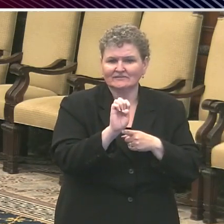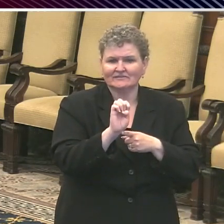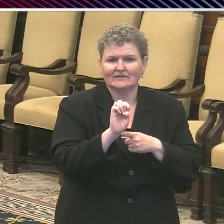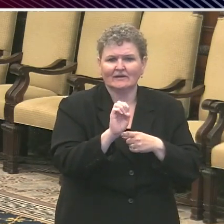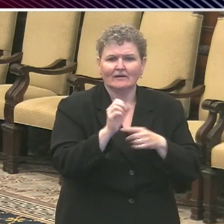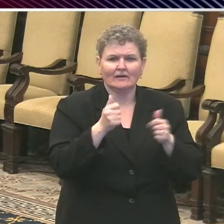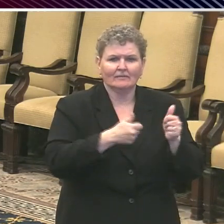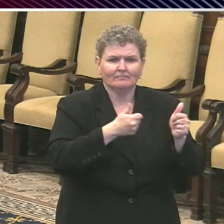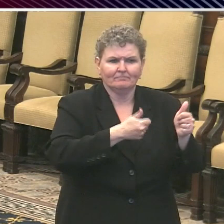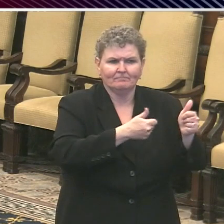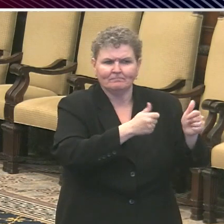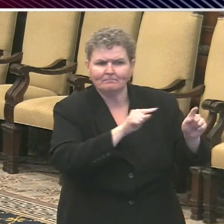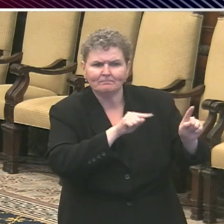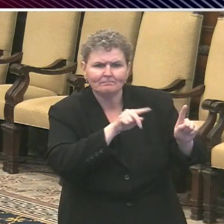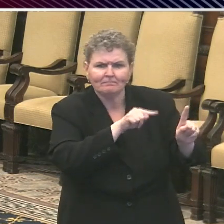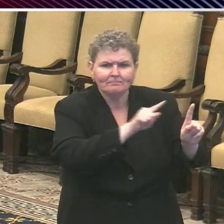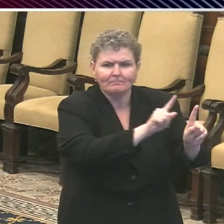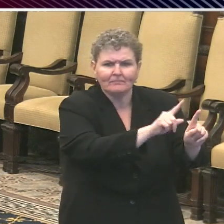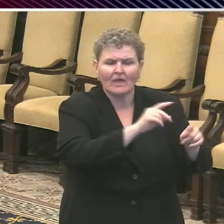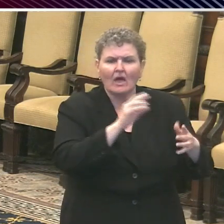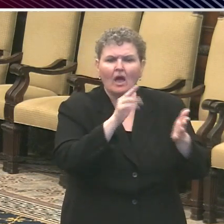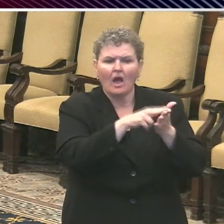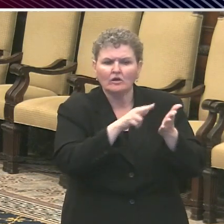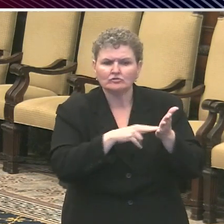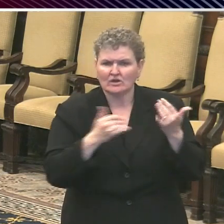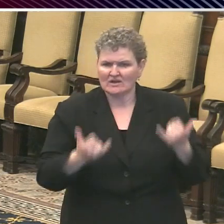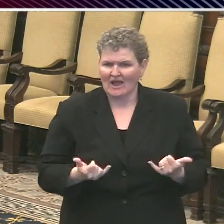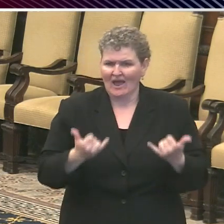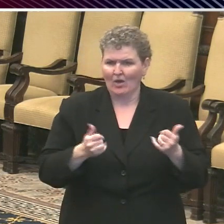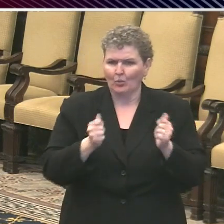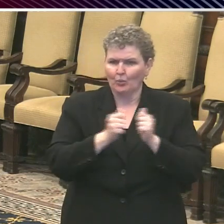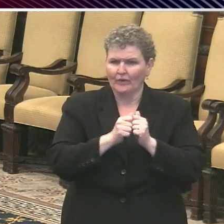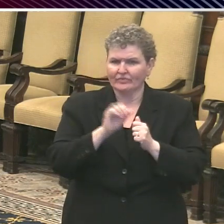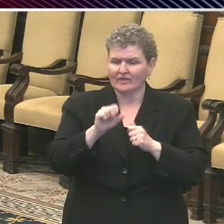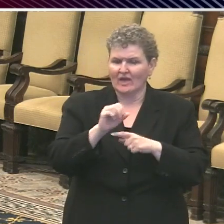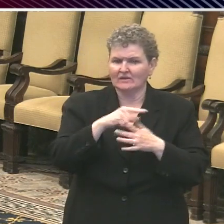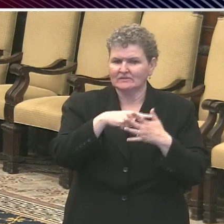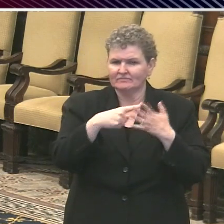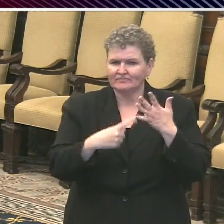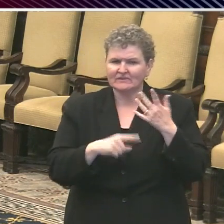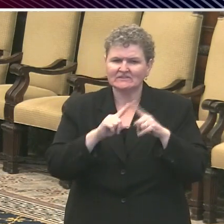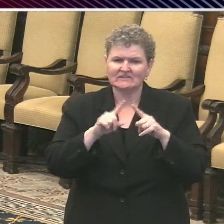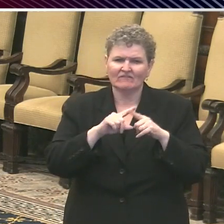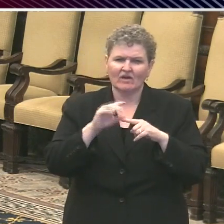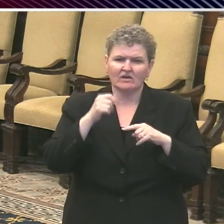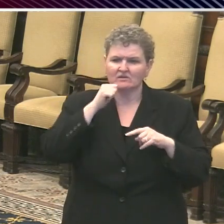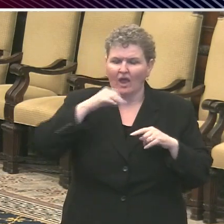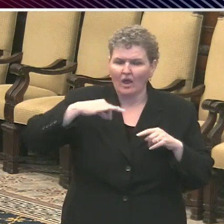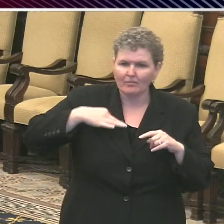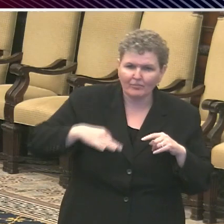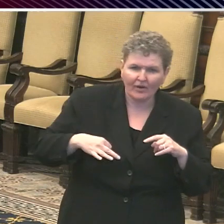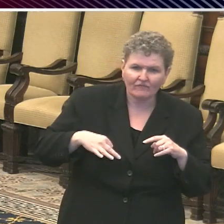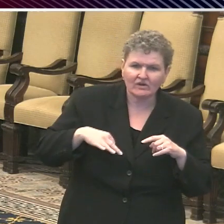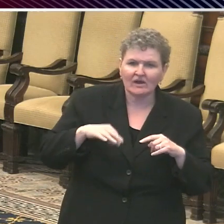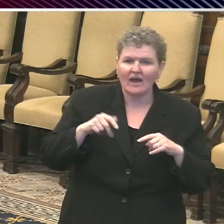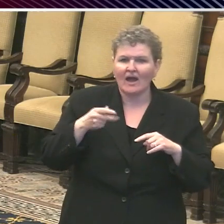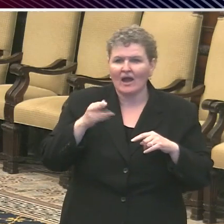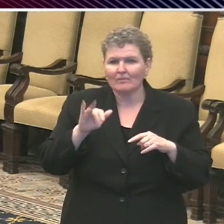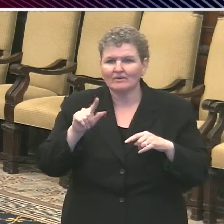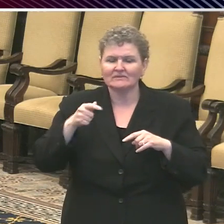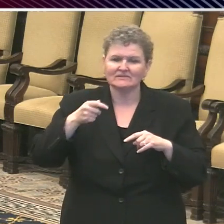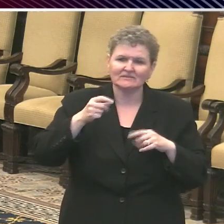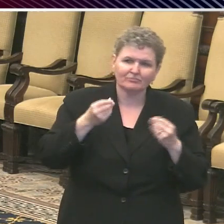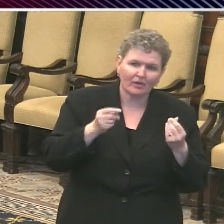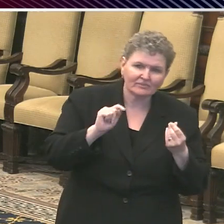been being conformed now, to have those companies there's nonprofits deal with payroll and taxes and all the other things that the back of the